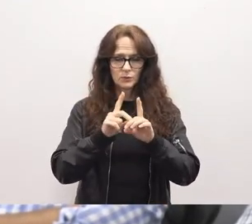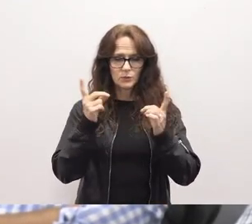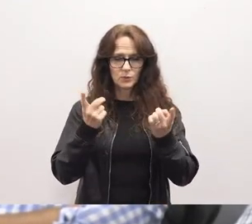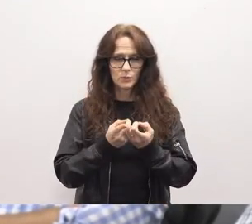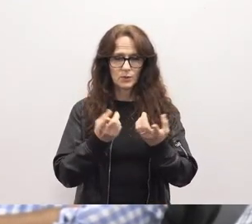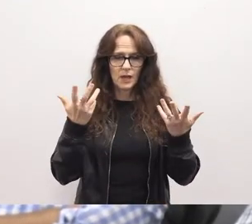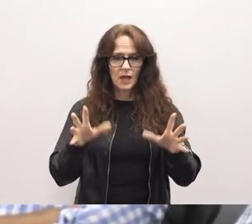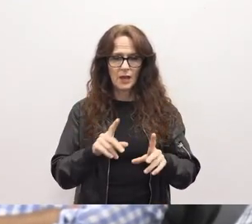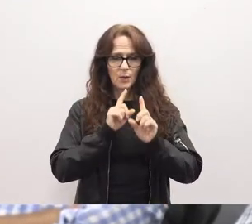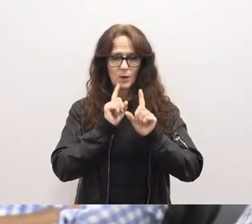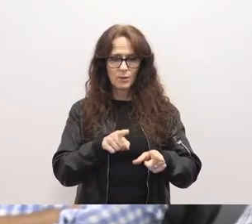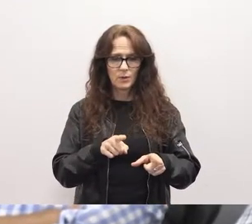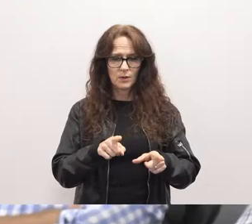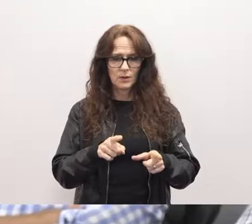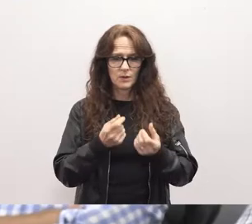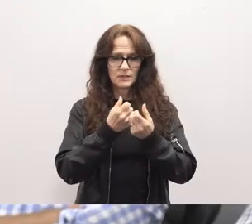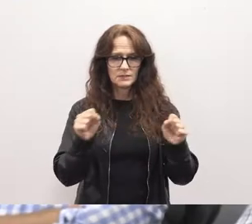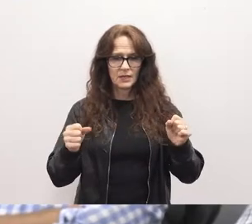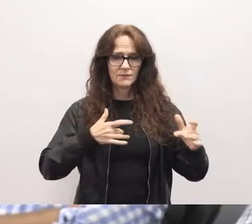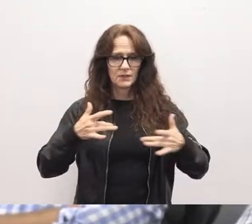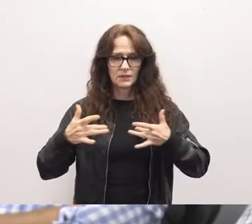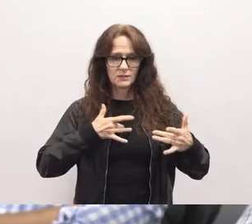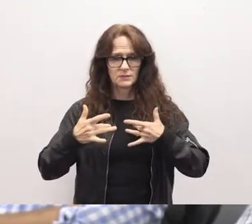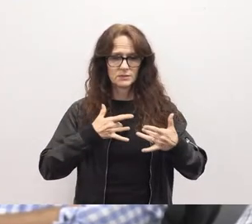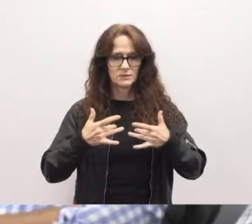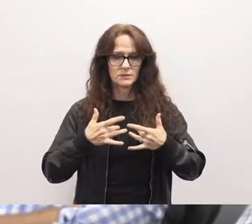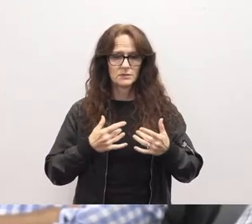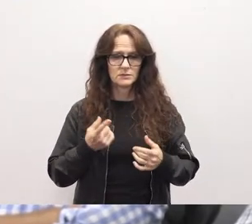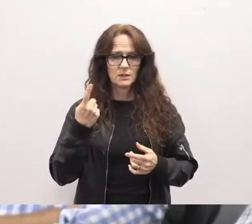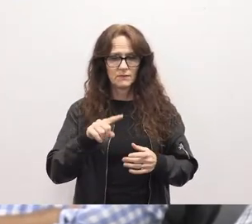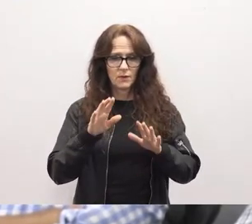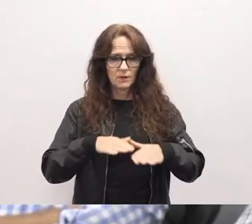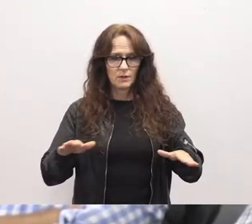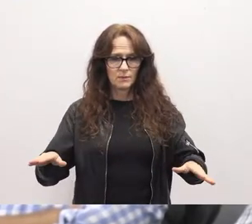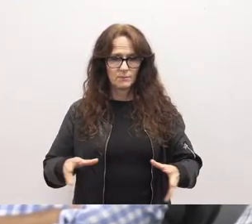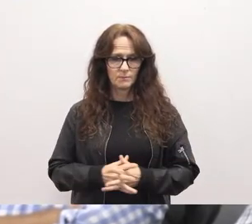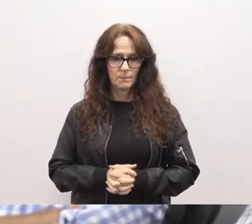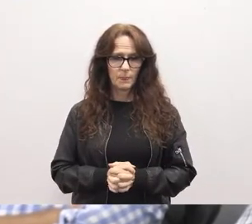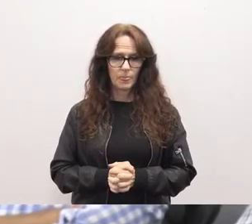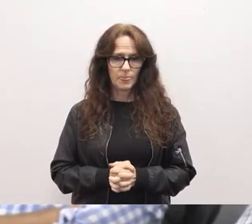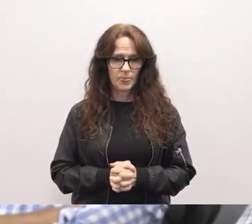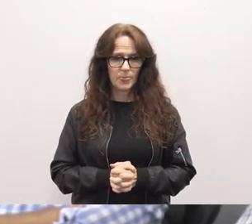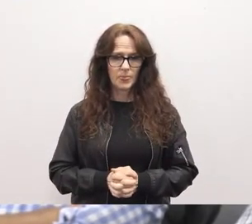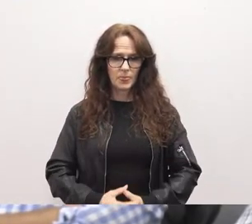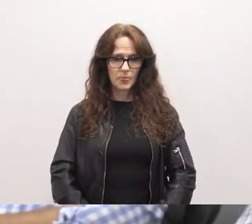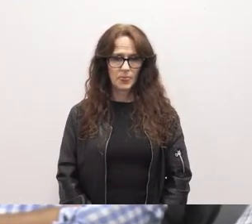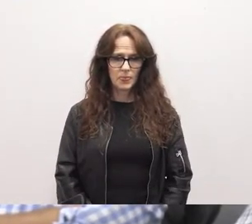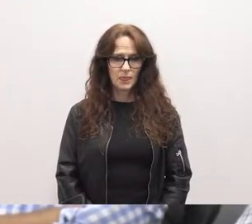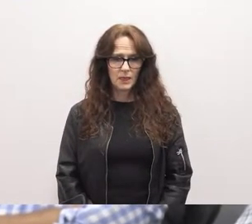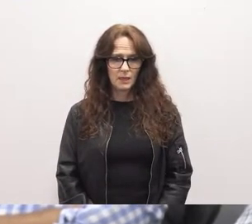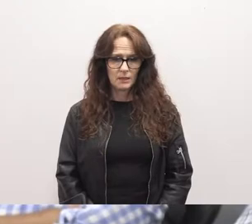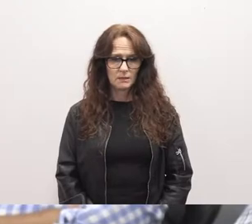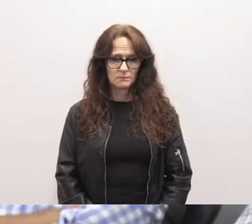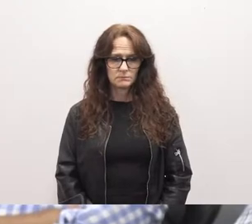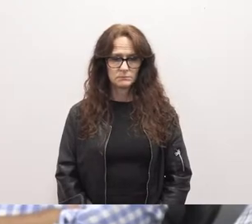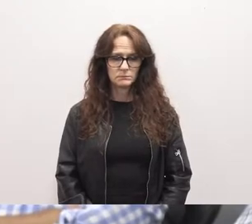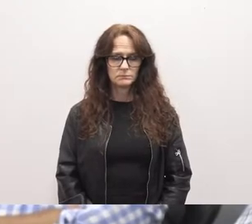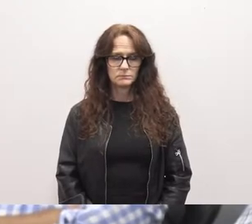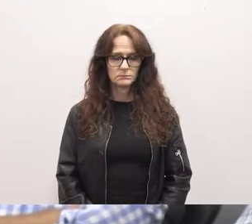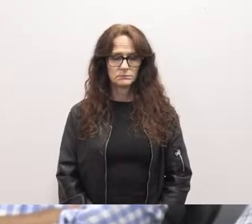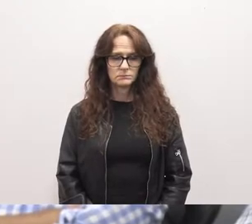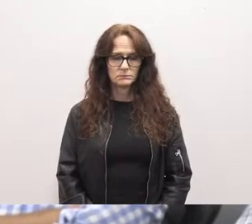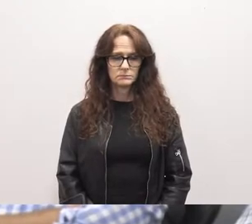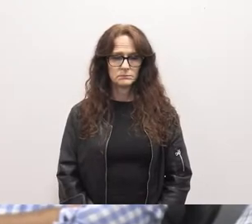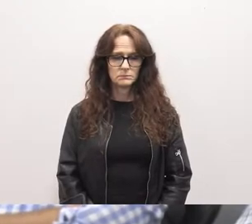after reporting these safety concerns for children? Oh, it's time off. And yeah, that's